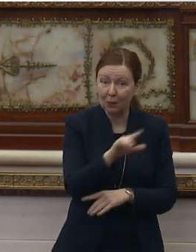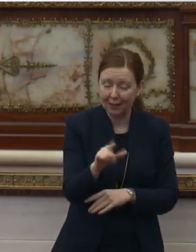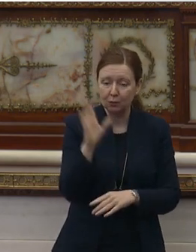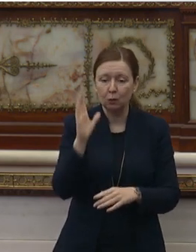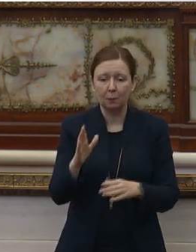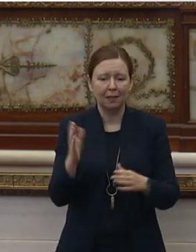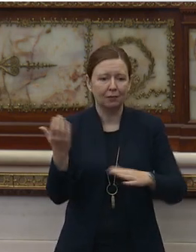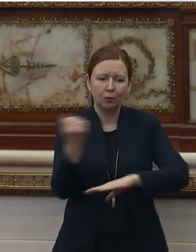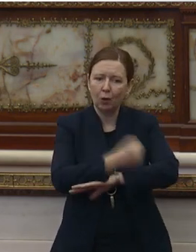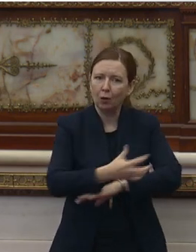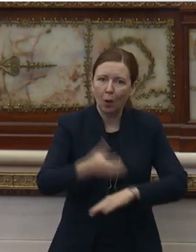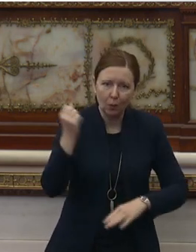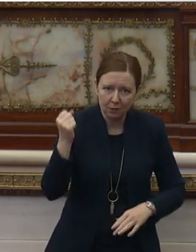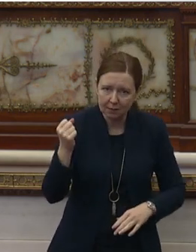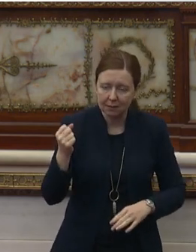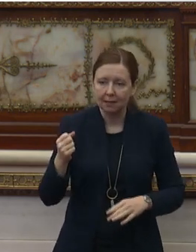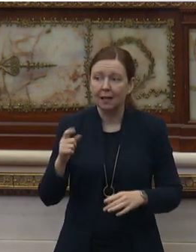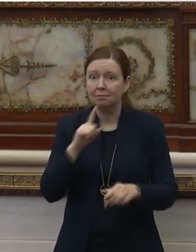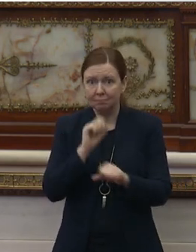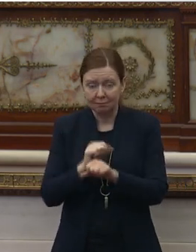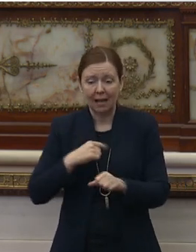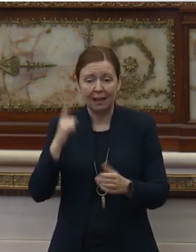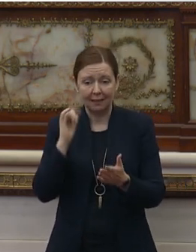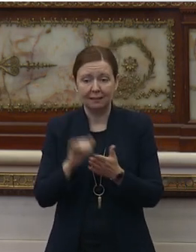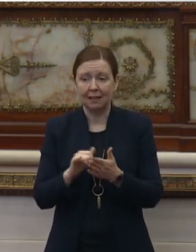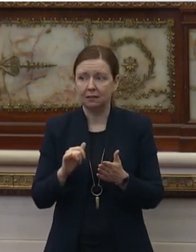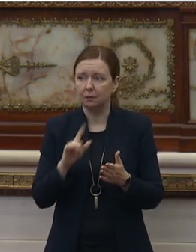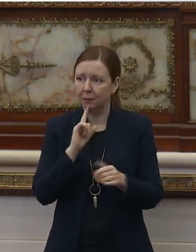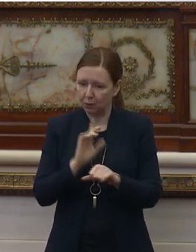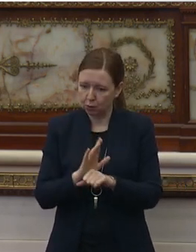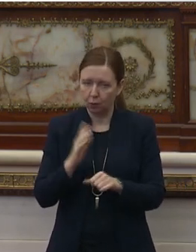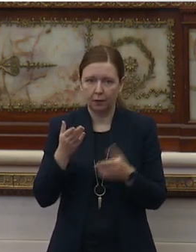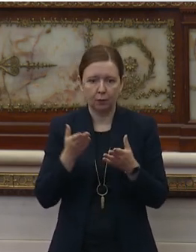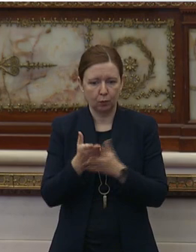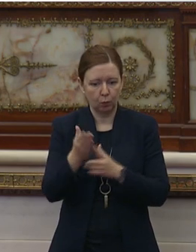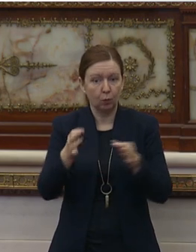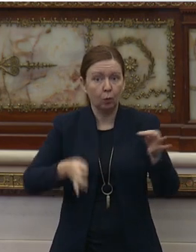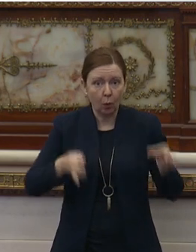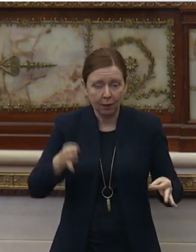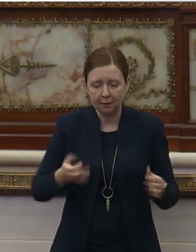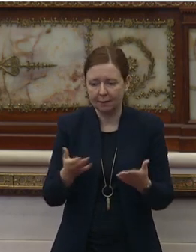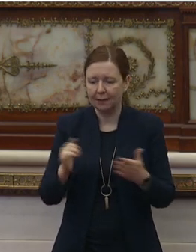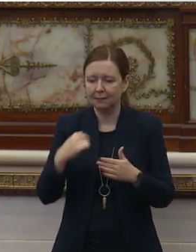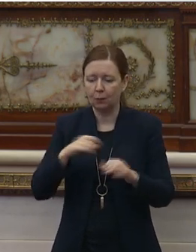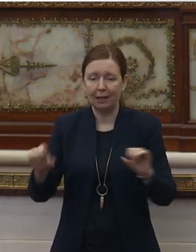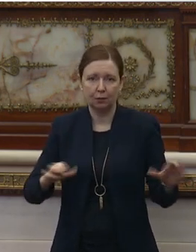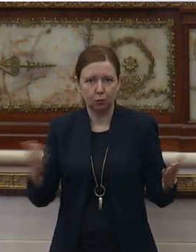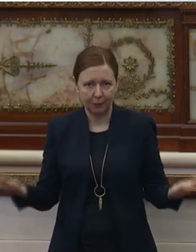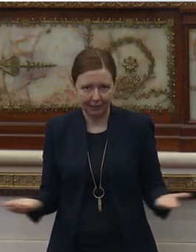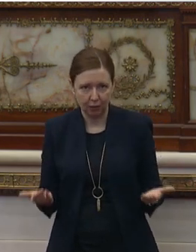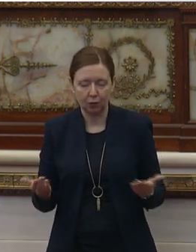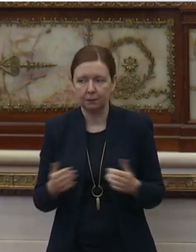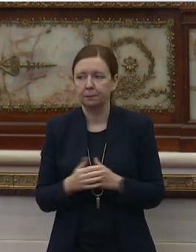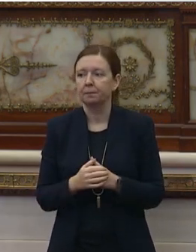be foreclosed upon. And indeed, I think this has been assured through our courts, and there are things that we can do here legislatively. We